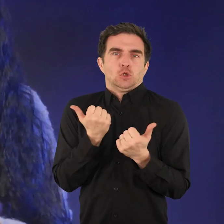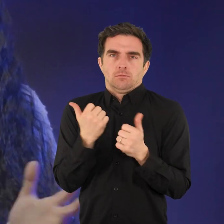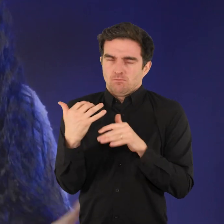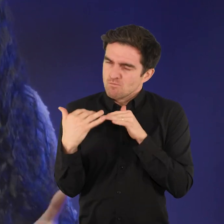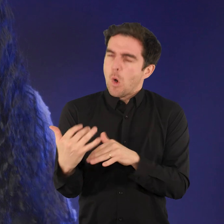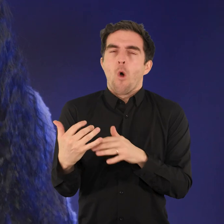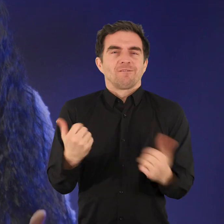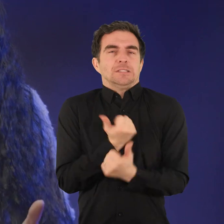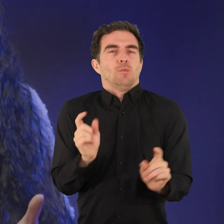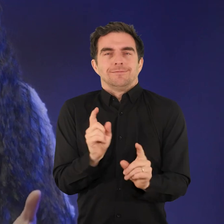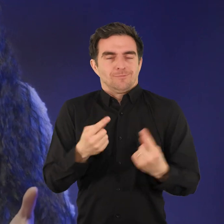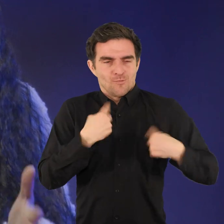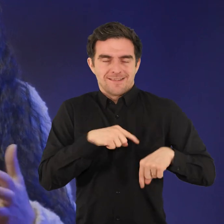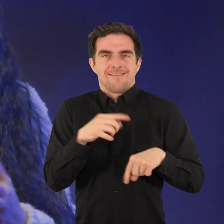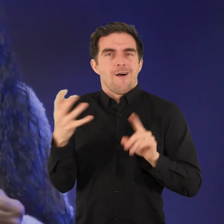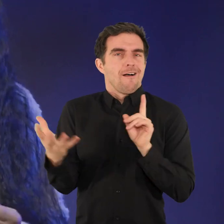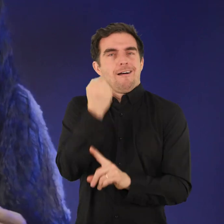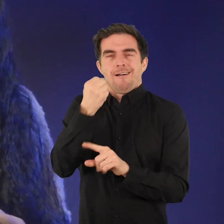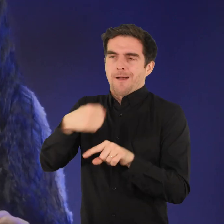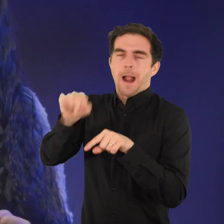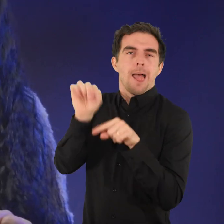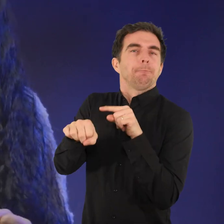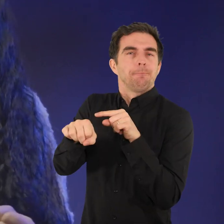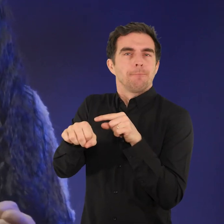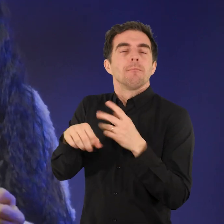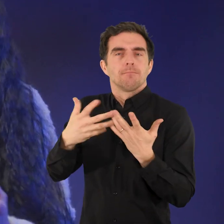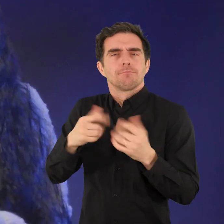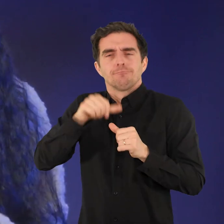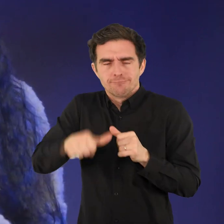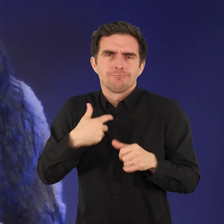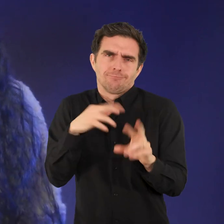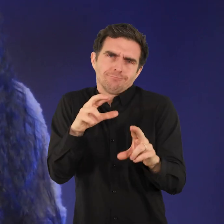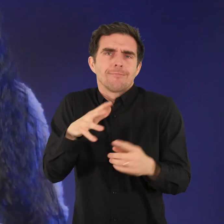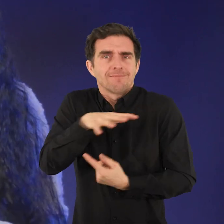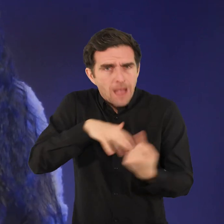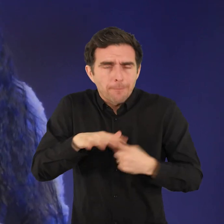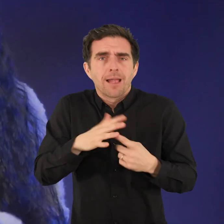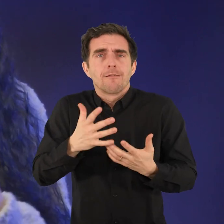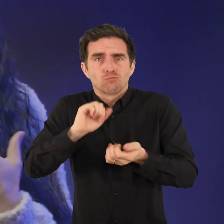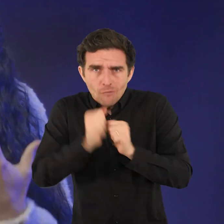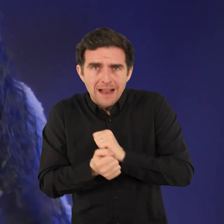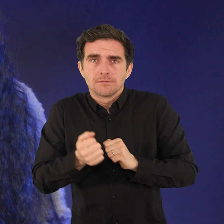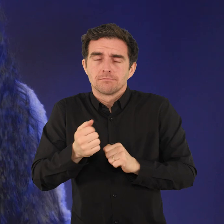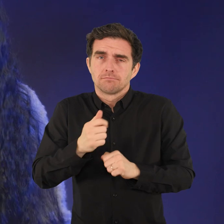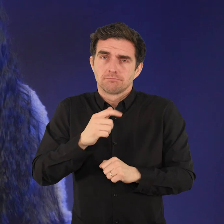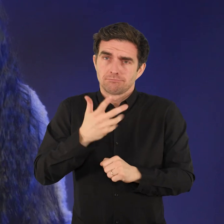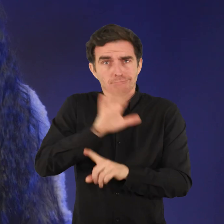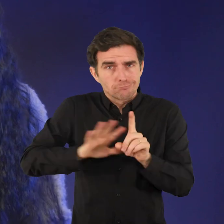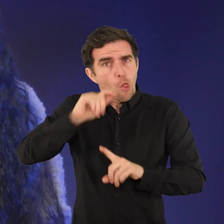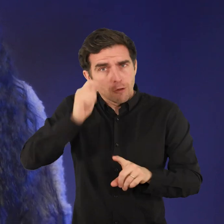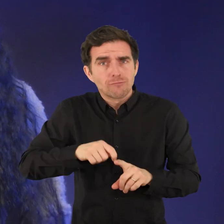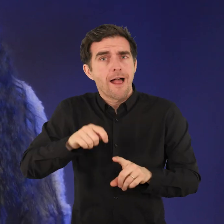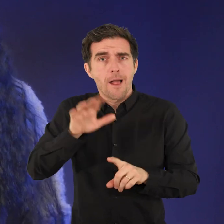finish, for the war to finish, was us having a victory. And then I hope for my family and friends and for the whole people of